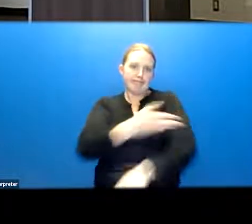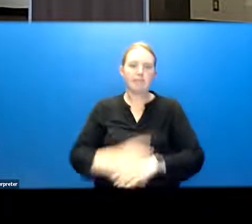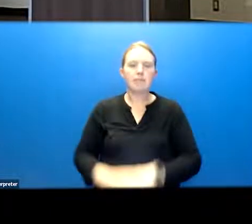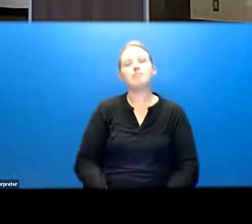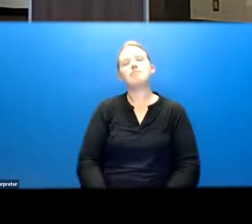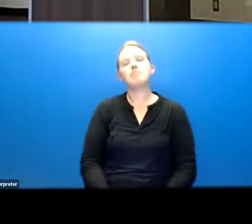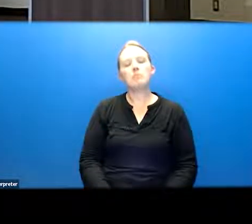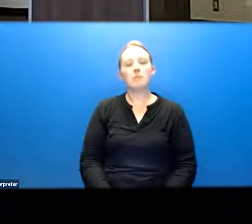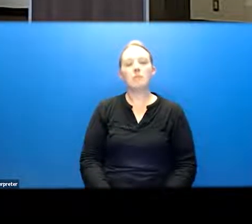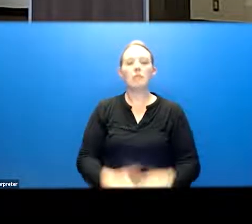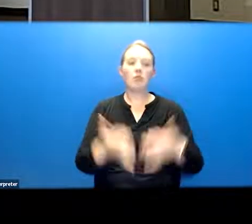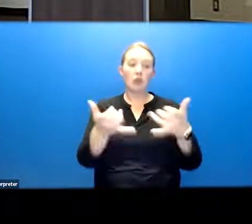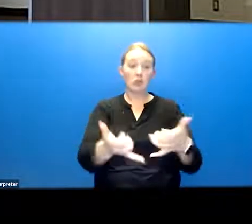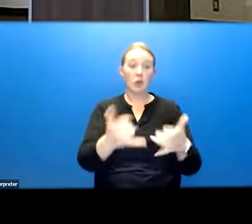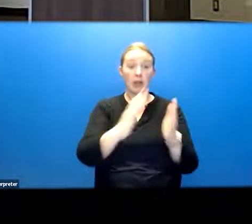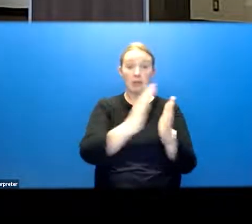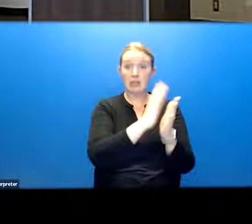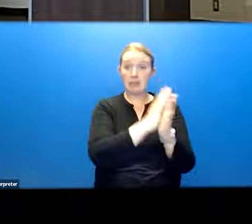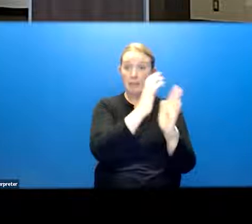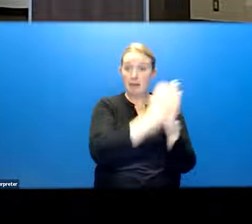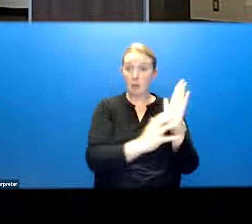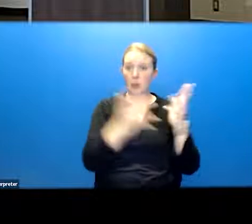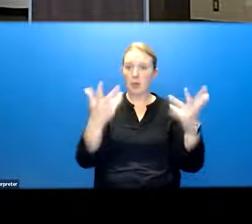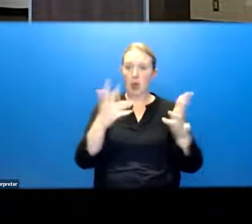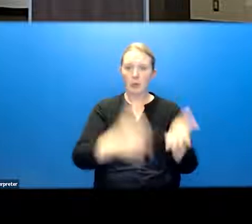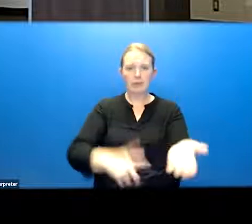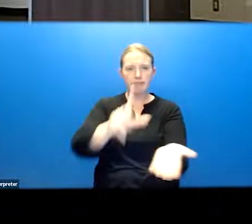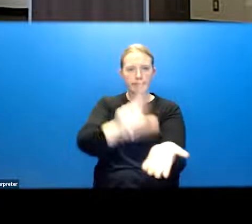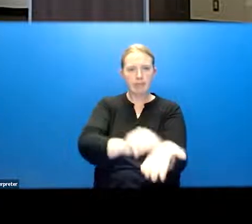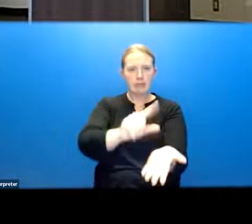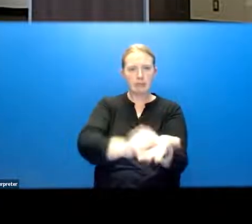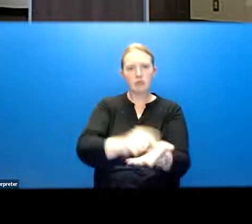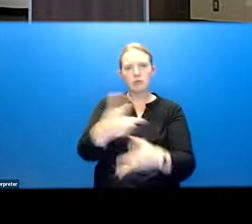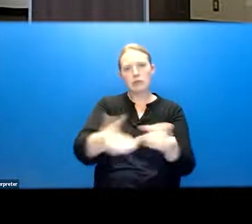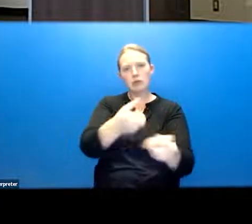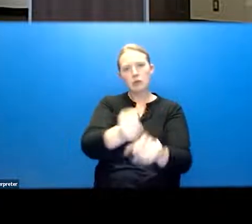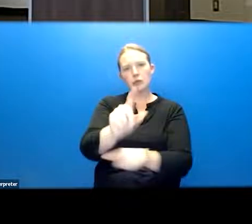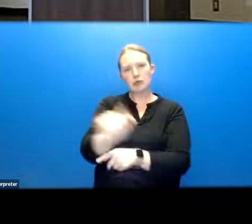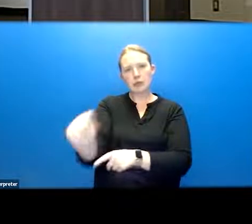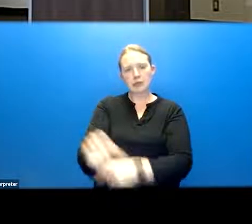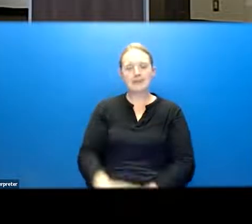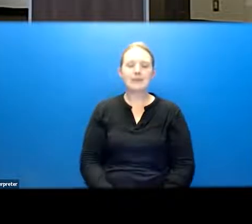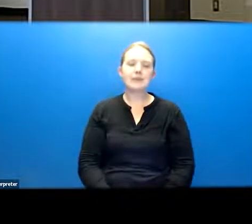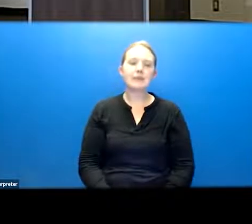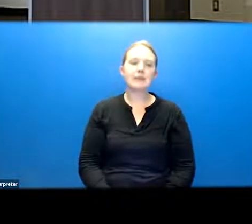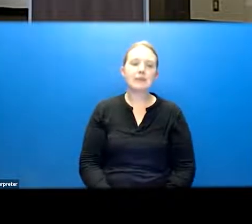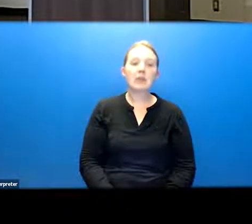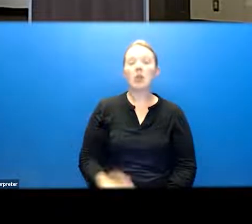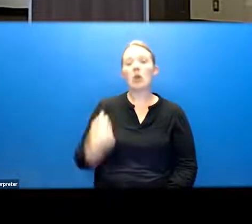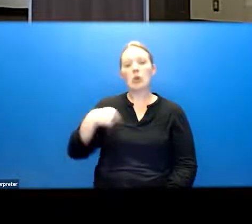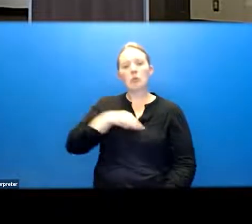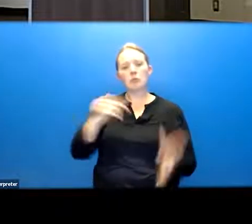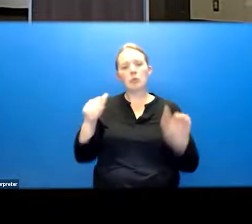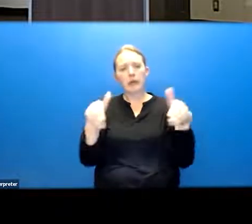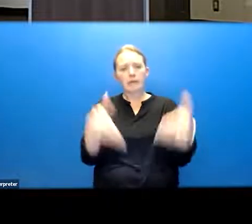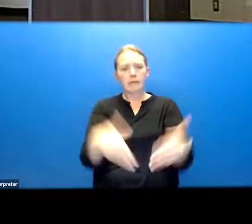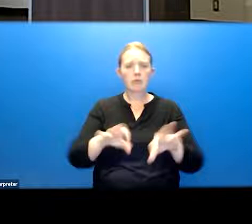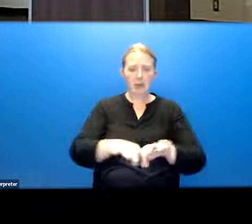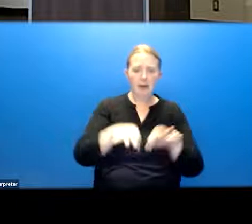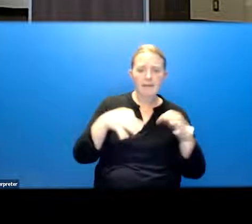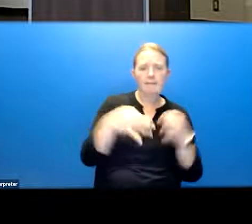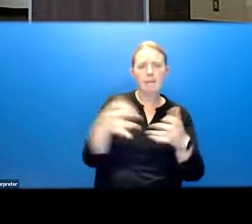So within this paper that we published in 2020, we really focused on what